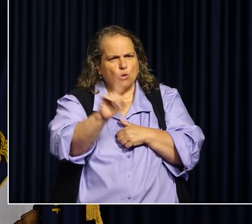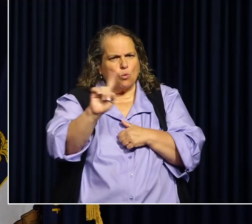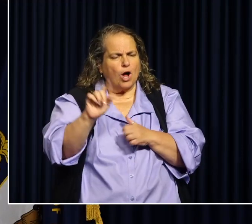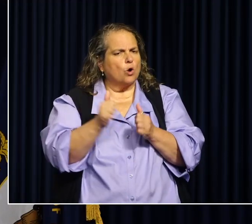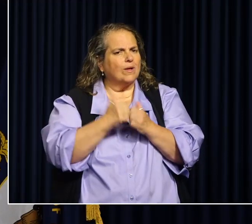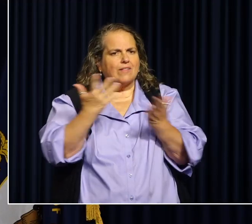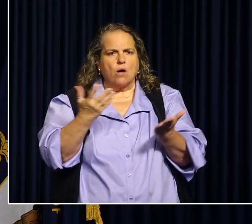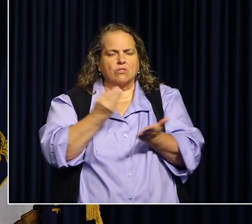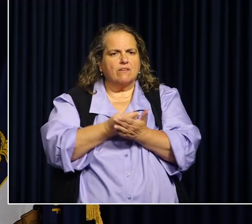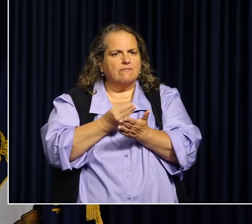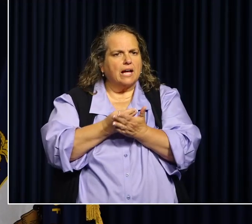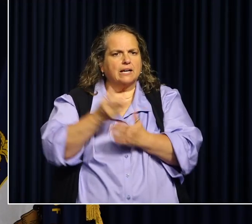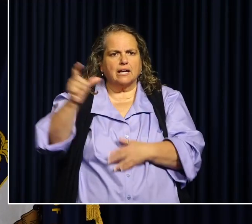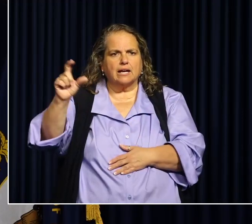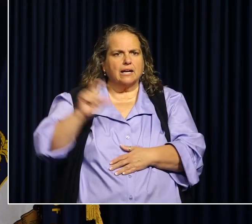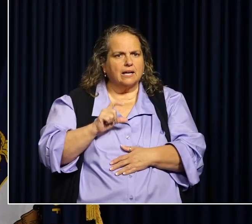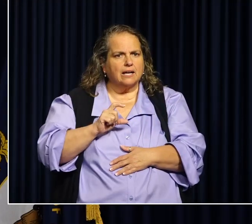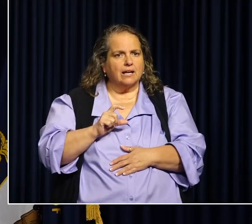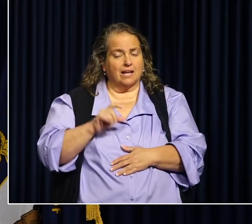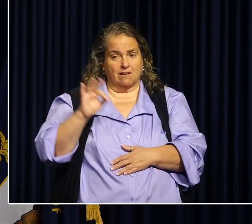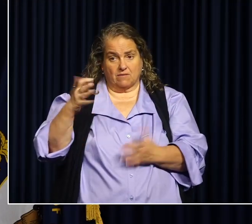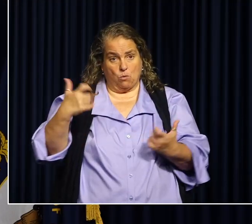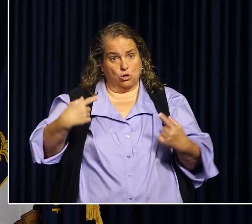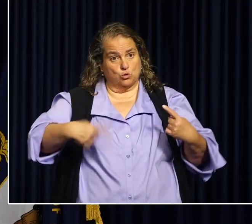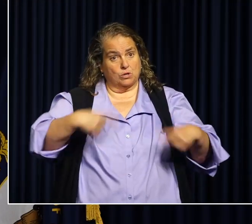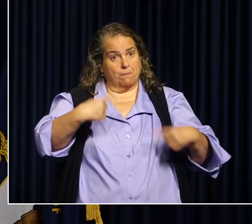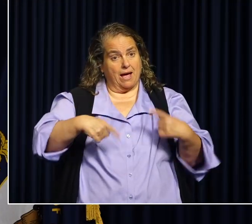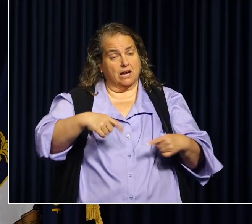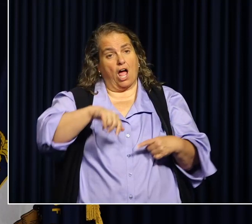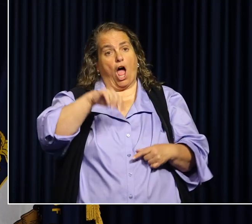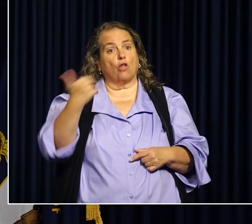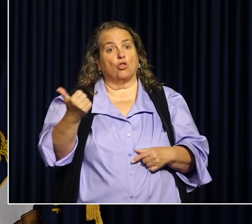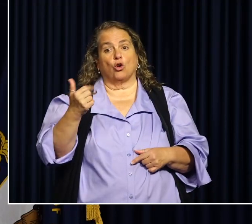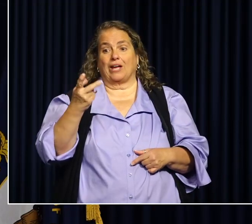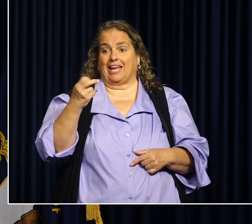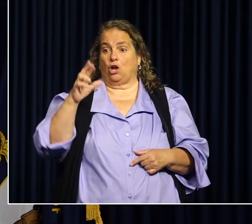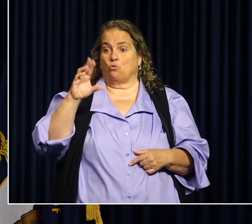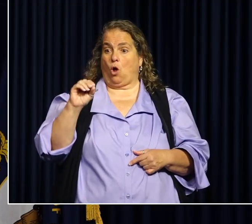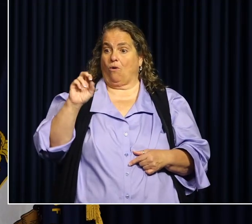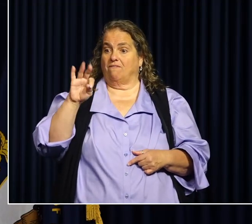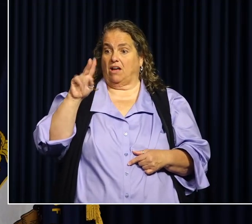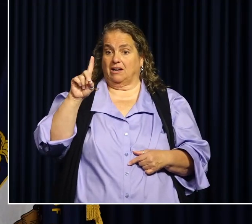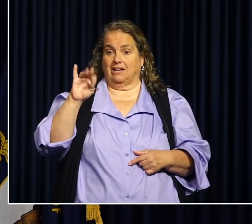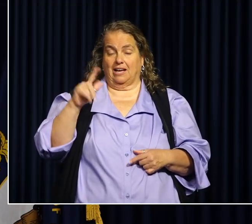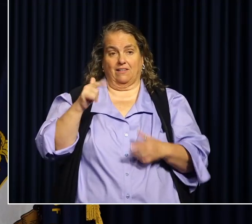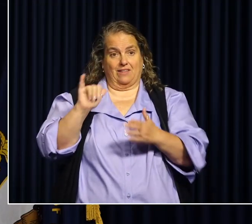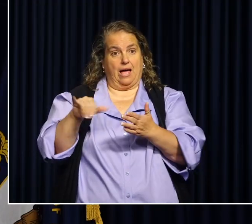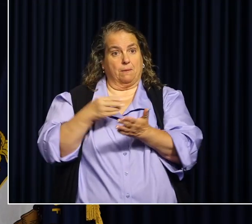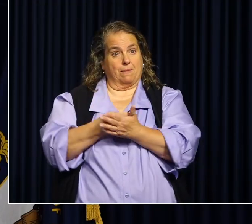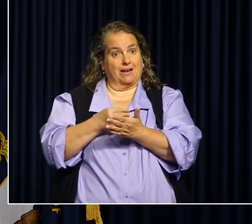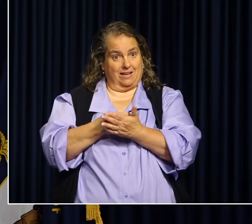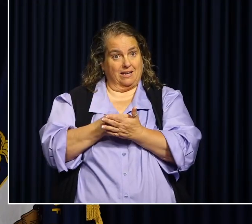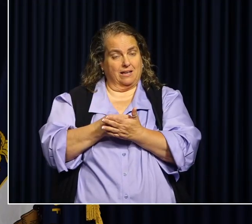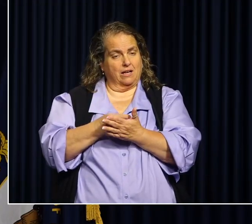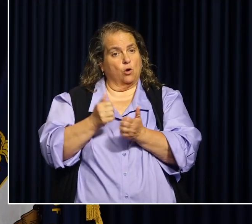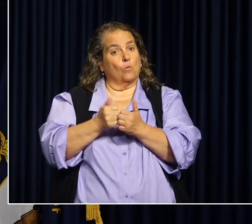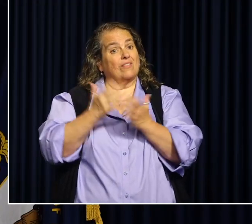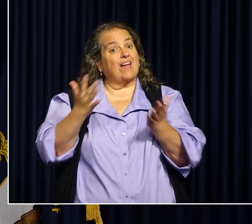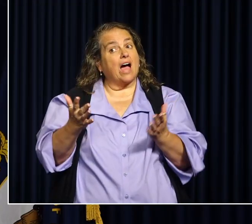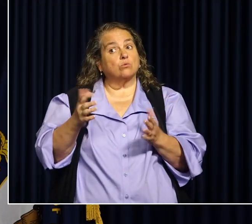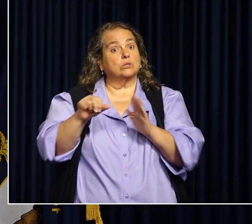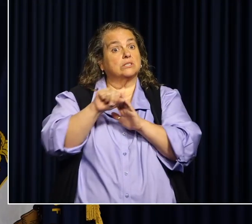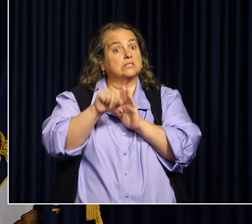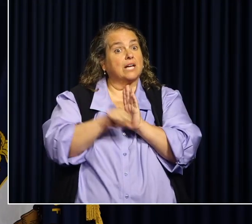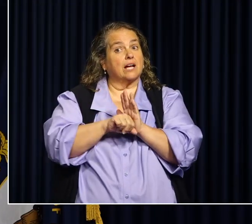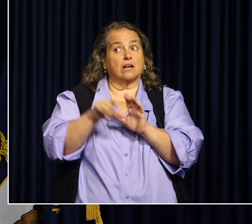funding in that HEROES Act, okay. But without state and local help, our recession will be worse.